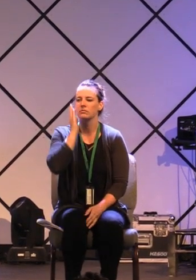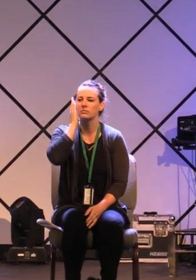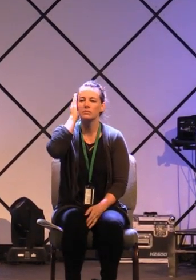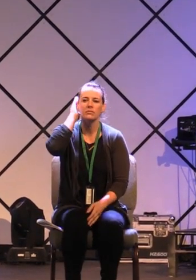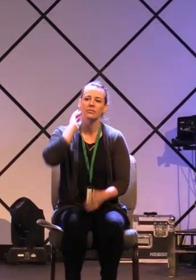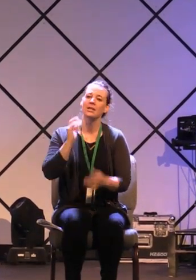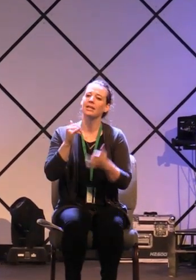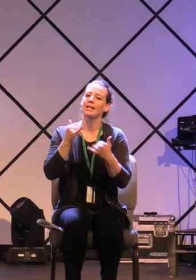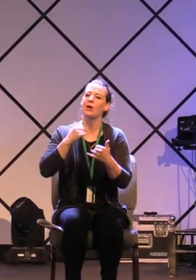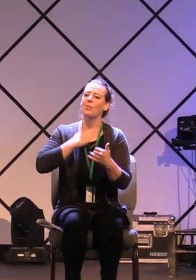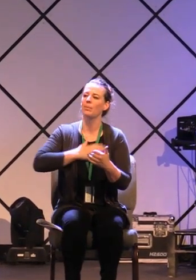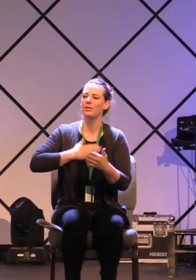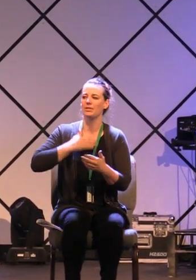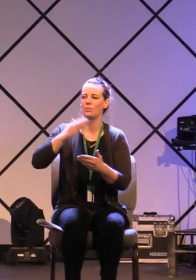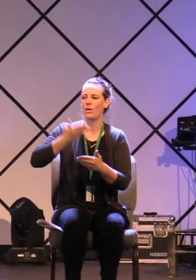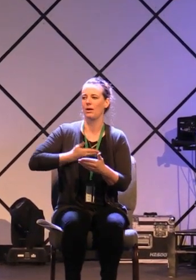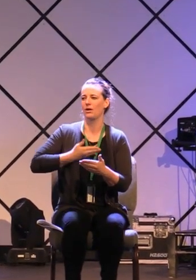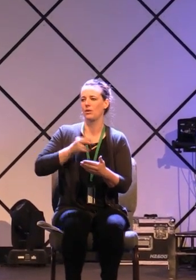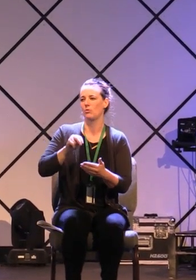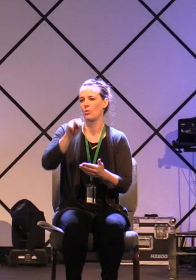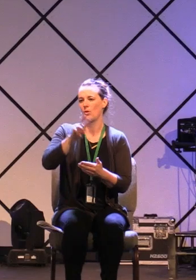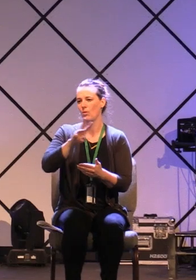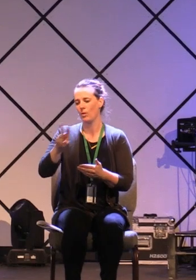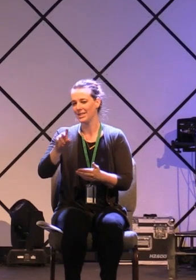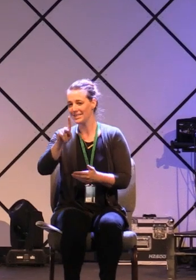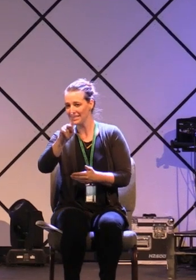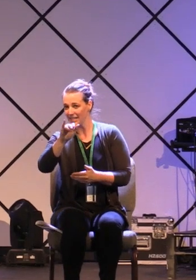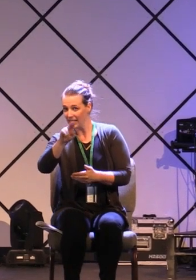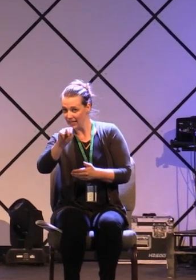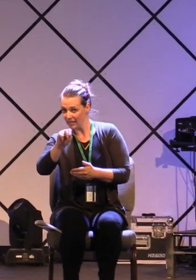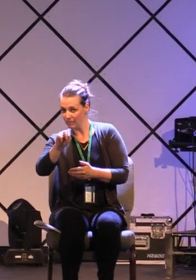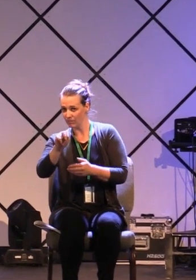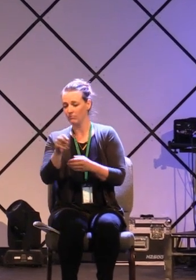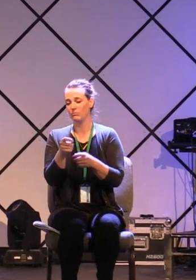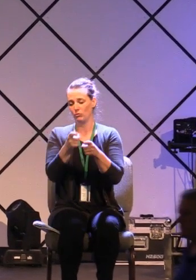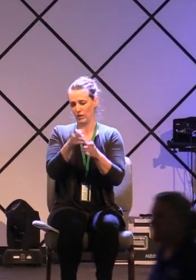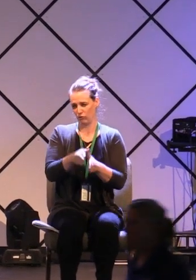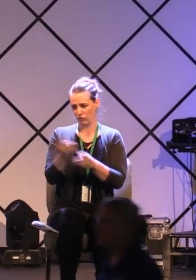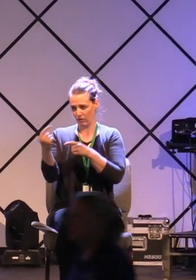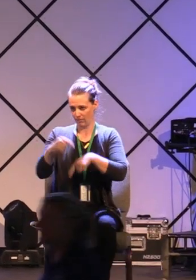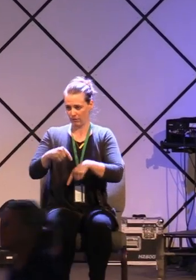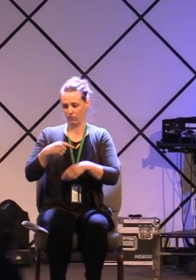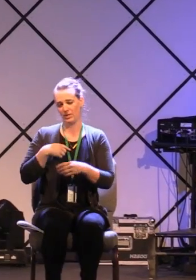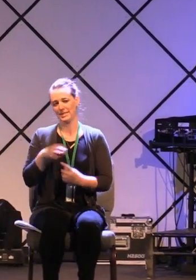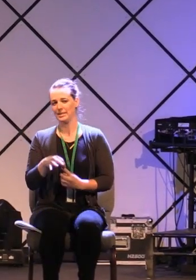Now please welcome Northwest Program Director Kim Mizia to the stage for a special presentation.